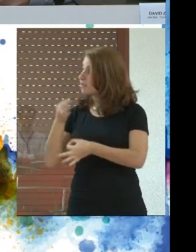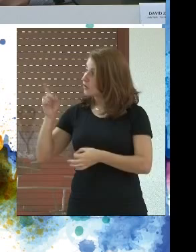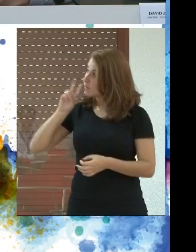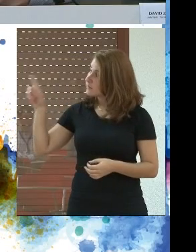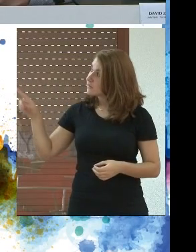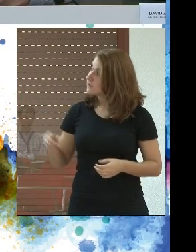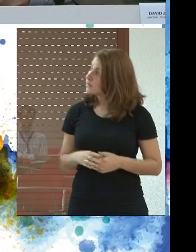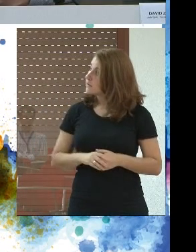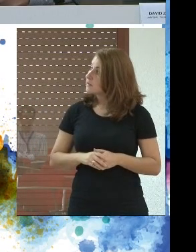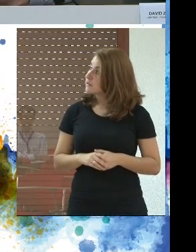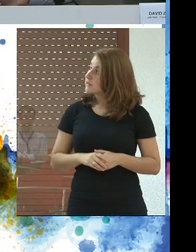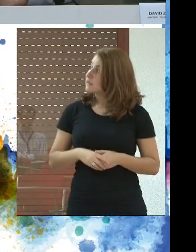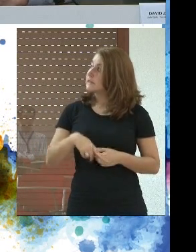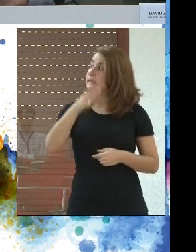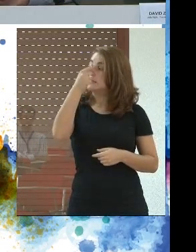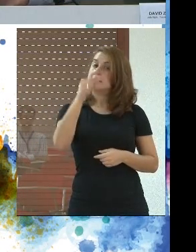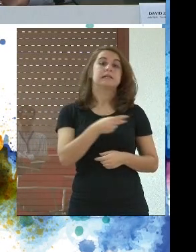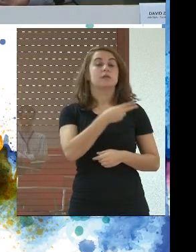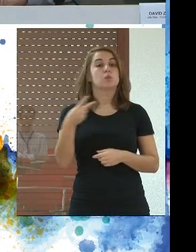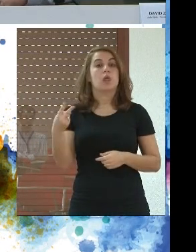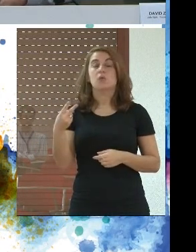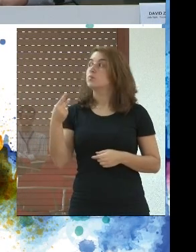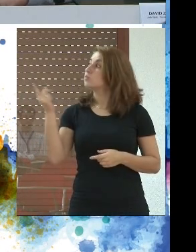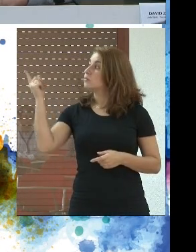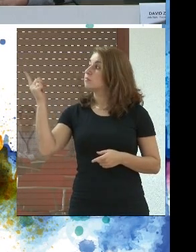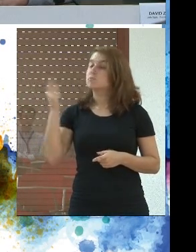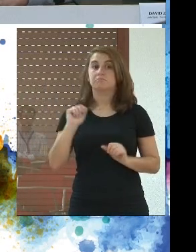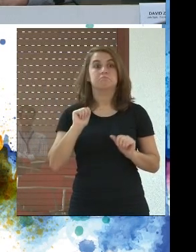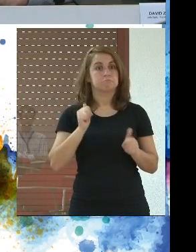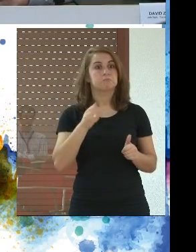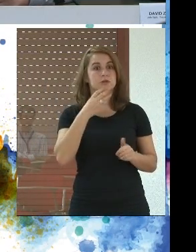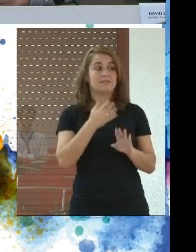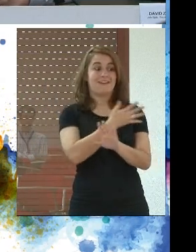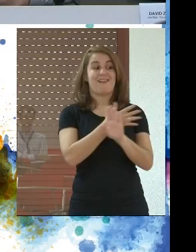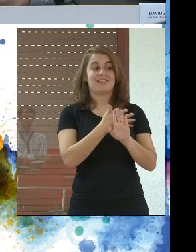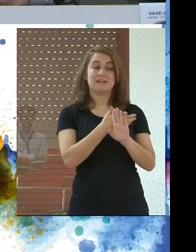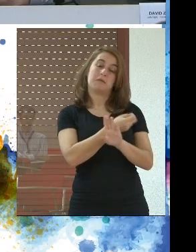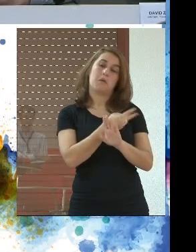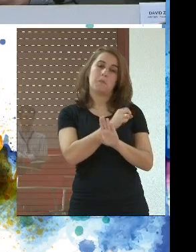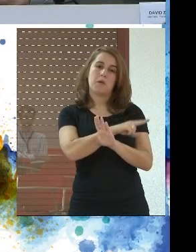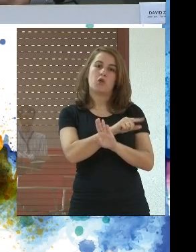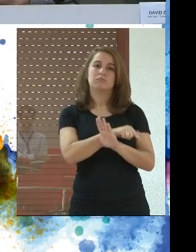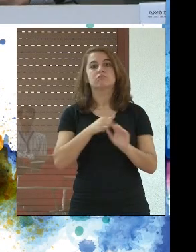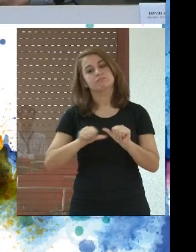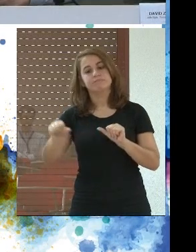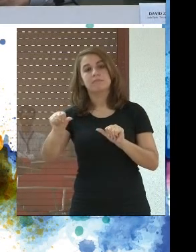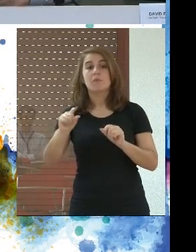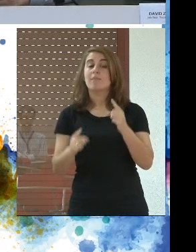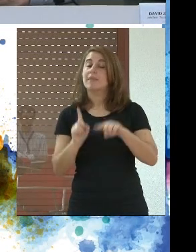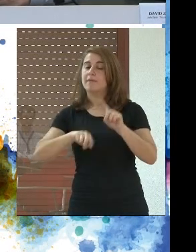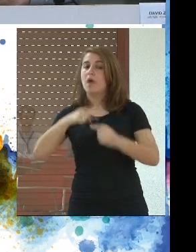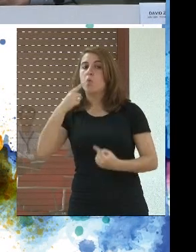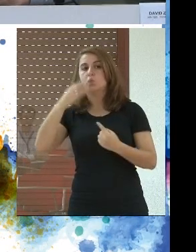patients, here we see the precision rates. The results a priori are better than the previous studies according to the last comparison, but